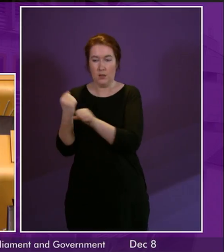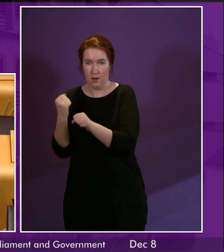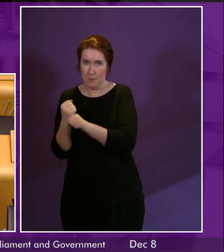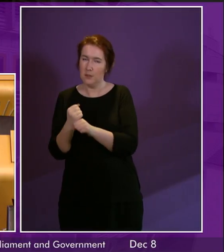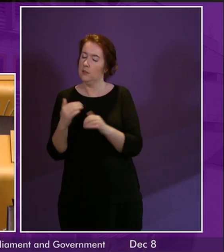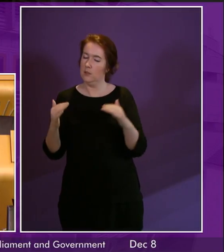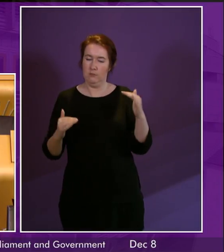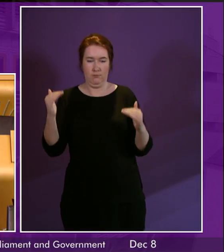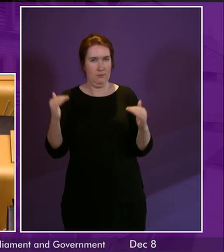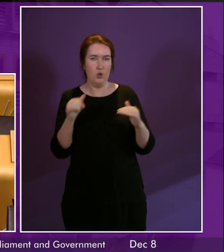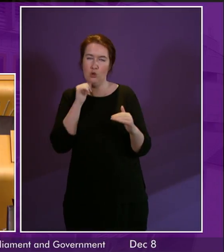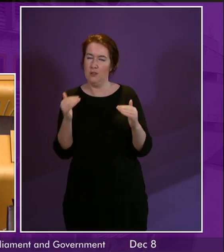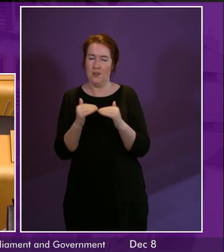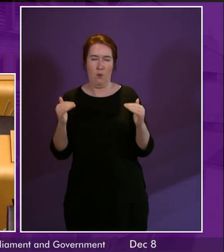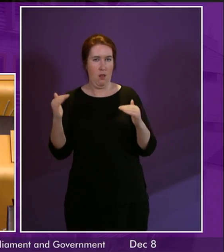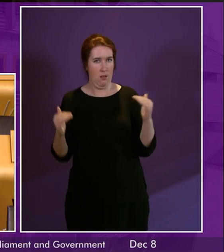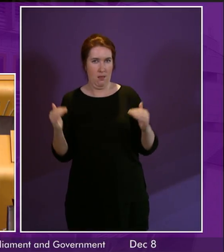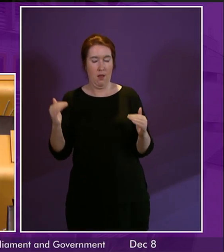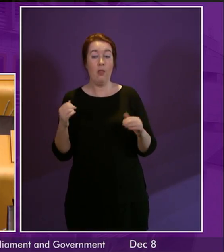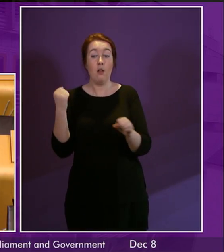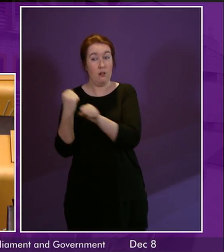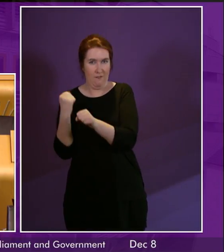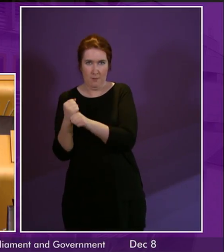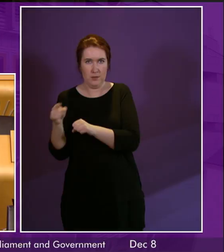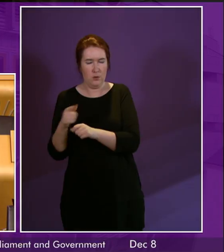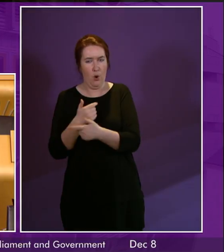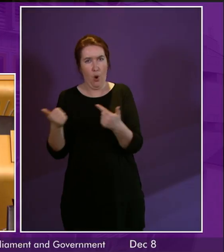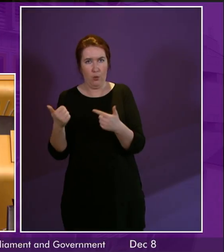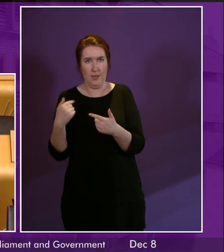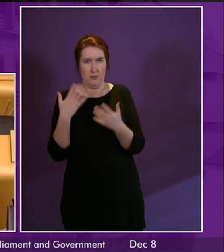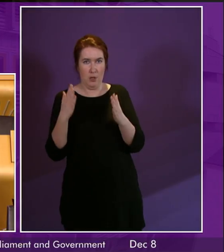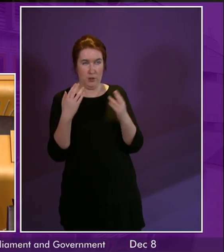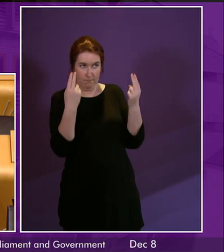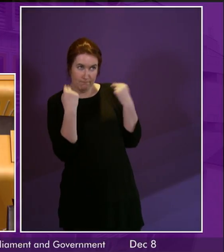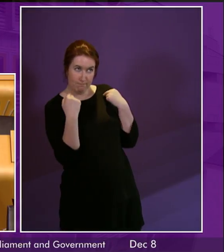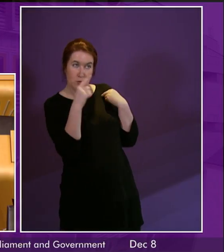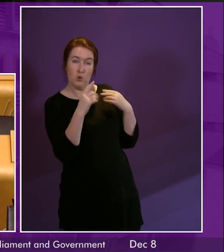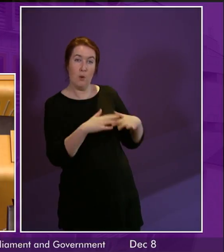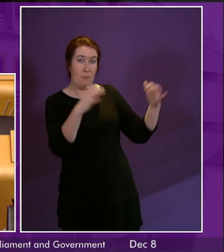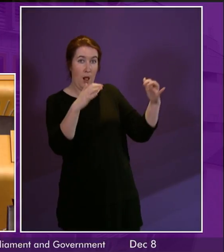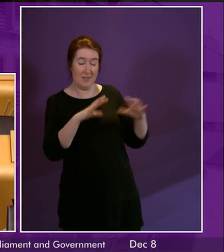not a relationship of equals, and that the government is always accountable to Parliament